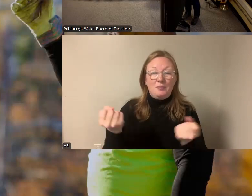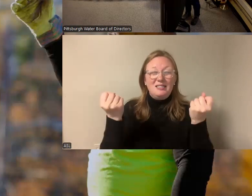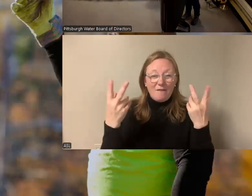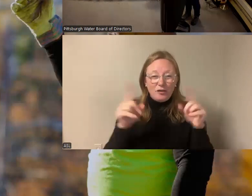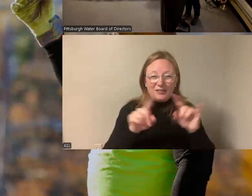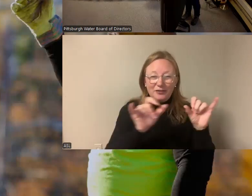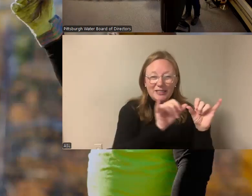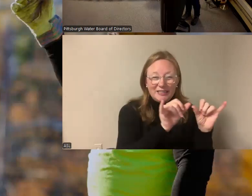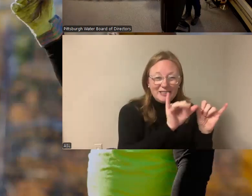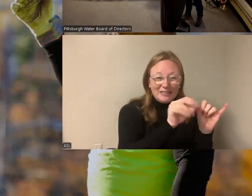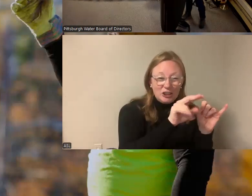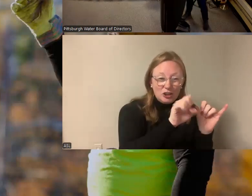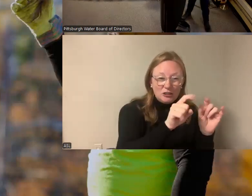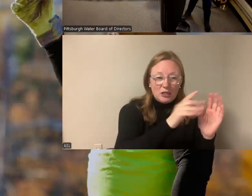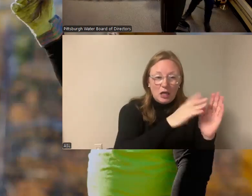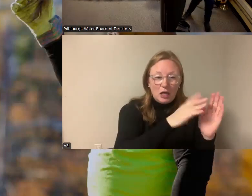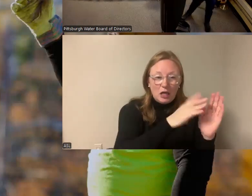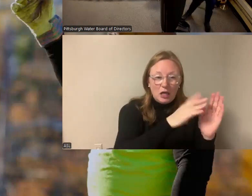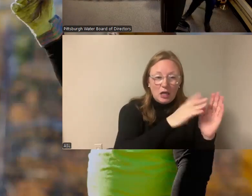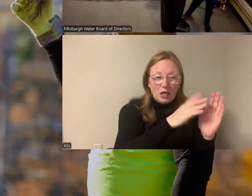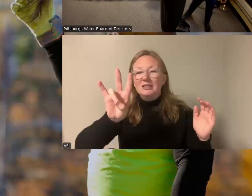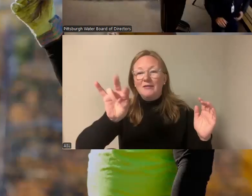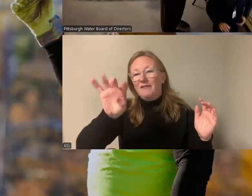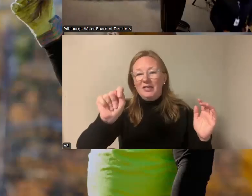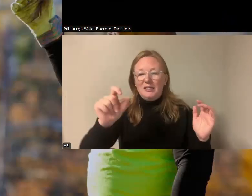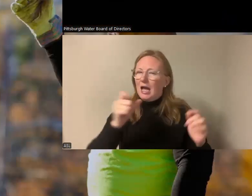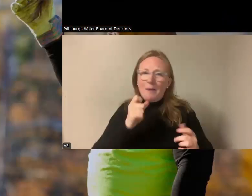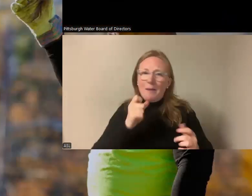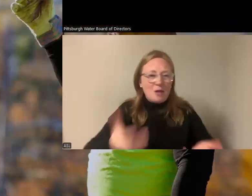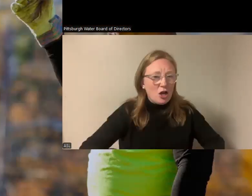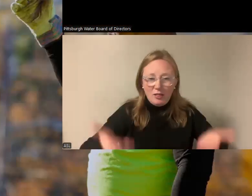up to 7 feet in diameter. I'm not going to lift this one off.